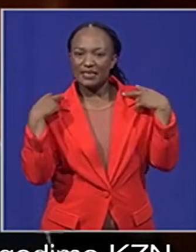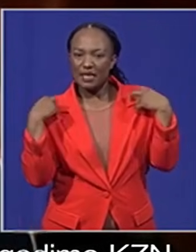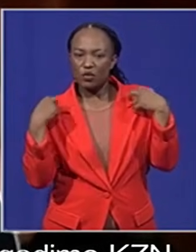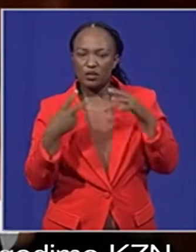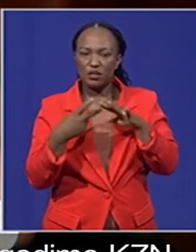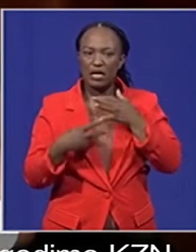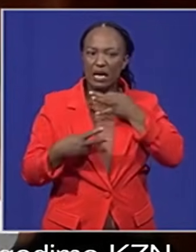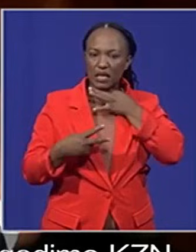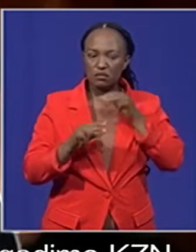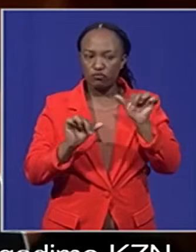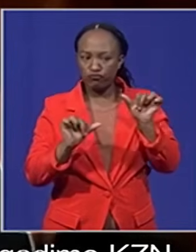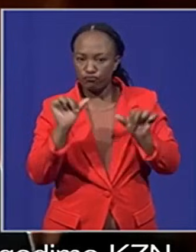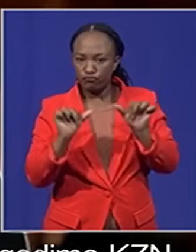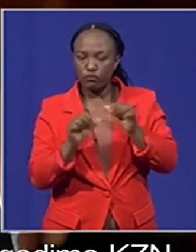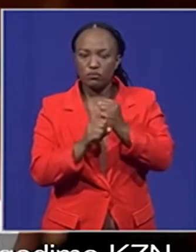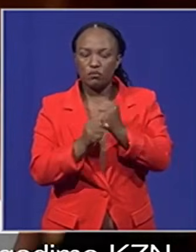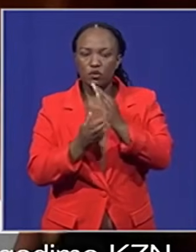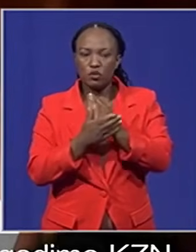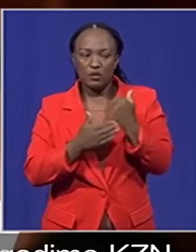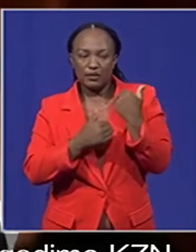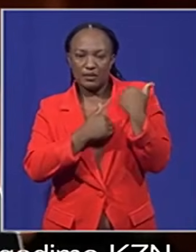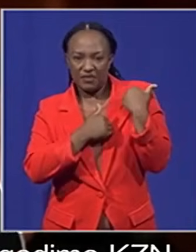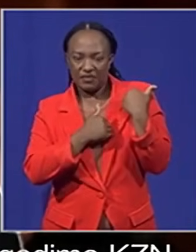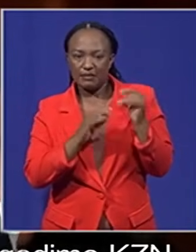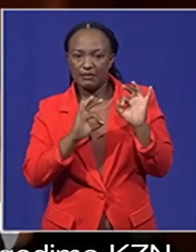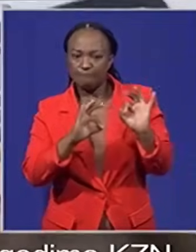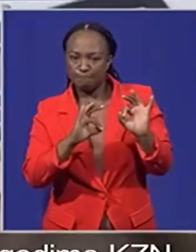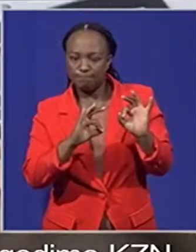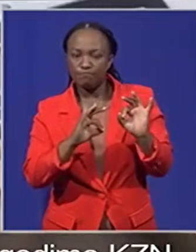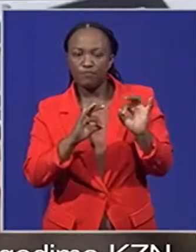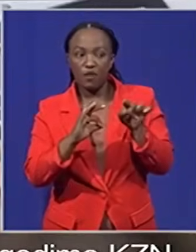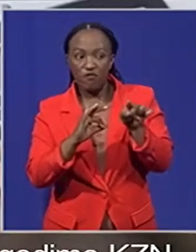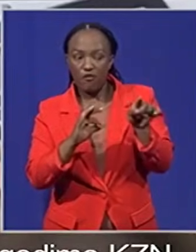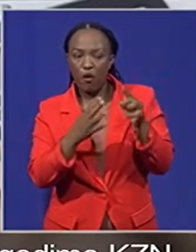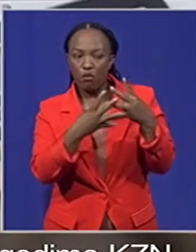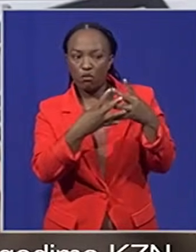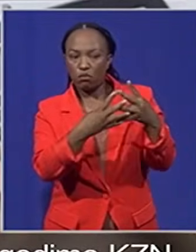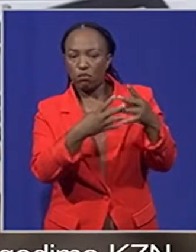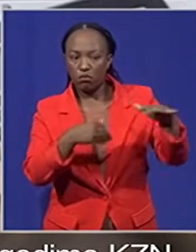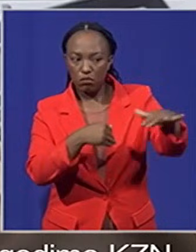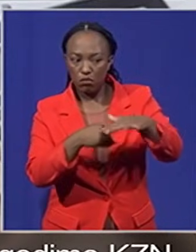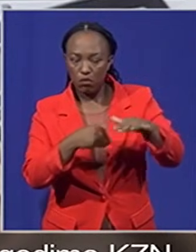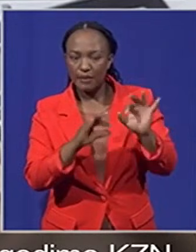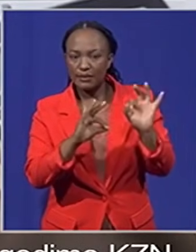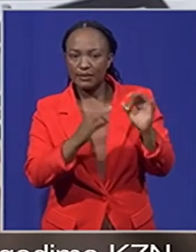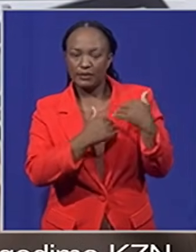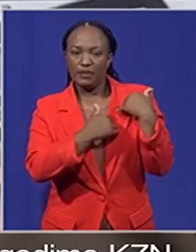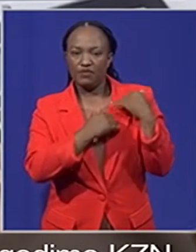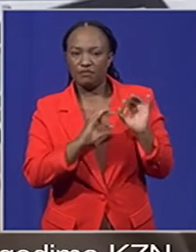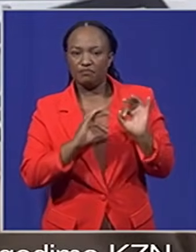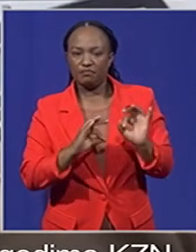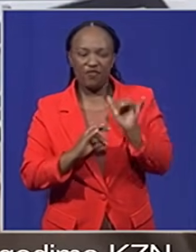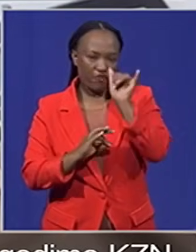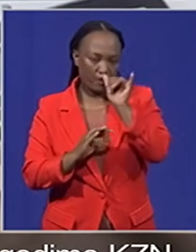to ensure the safety, security, and stability of correctional facilities and the broader criminal justice system.